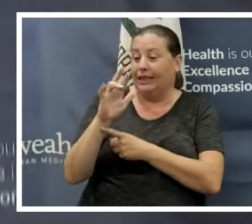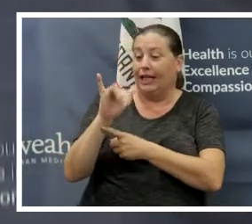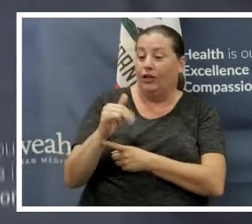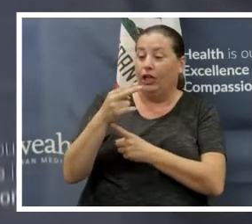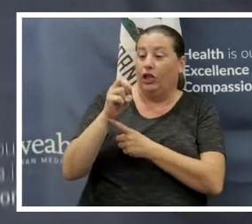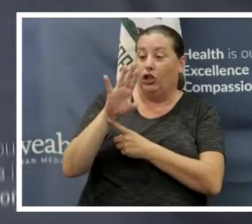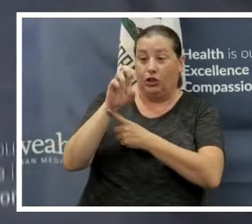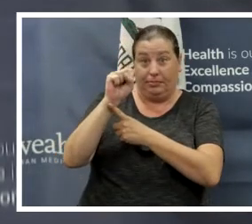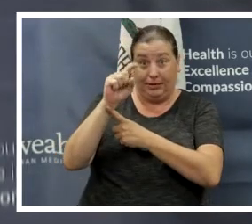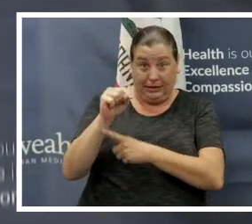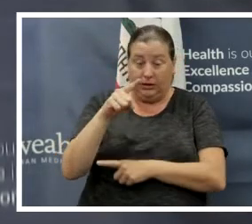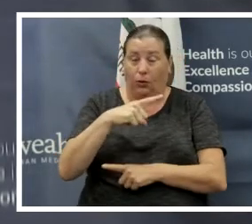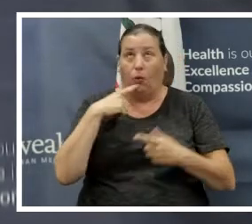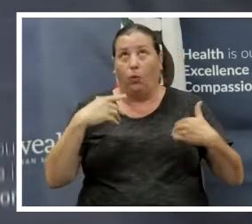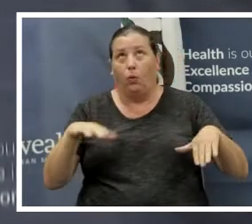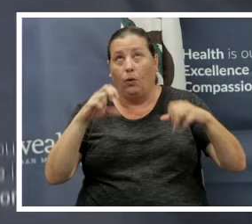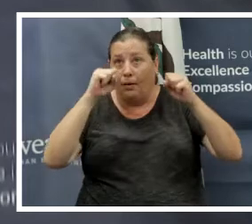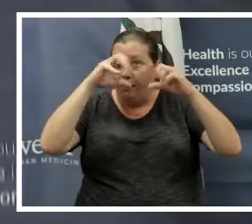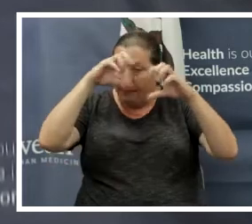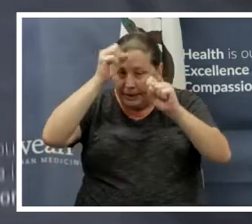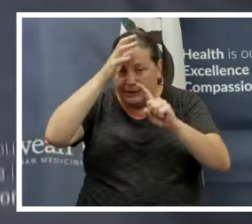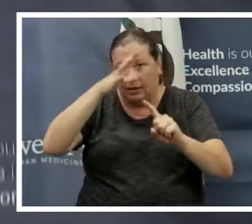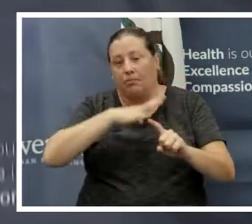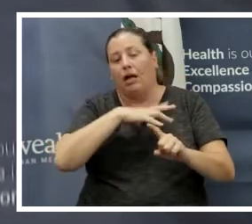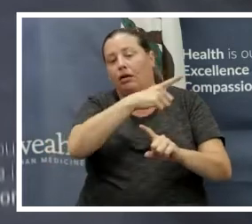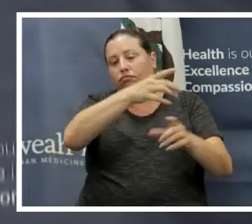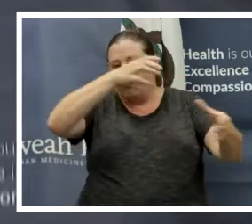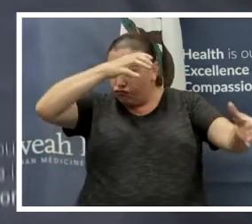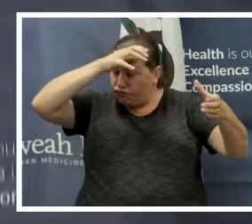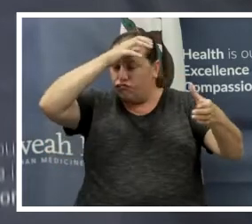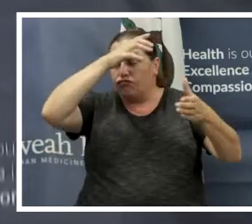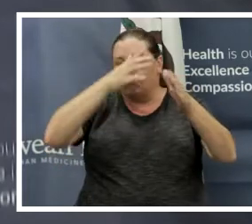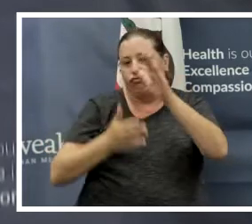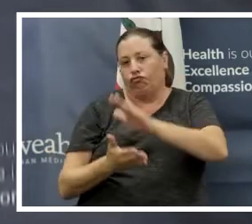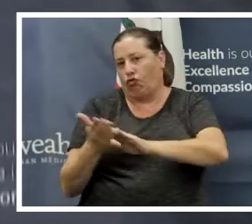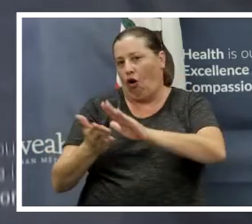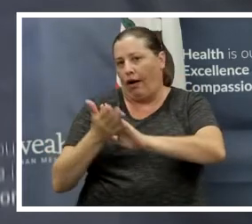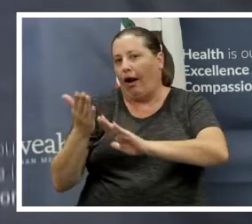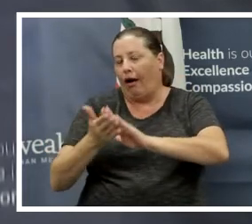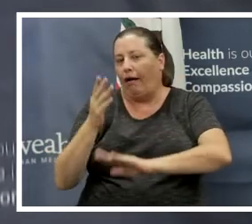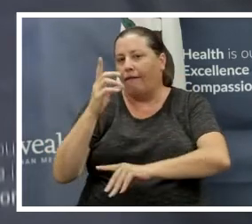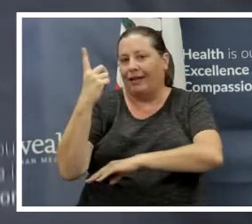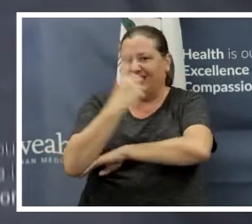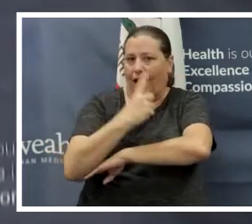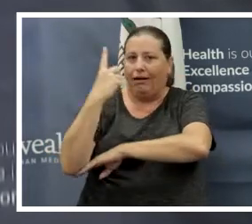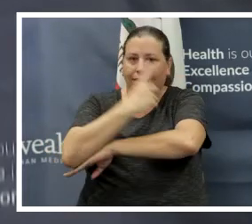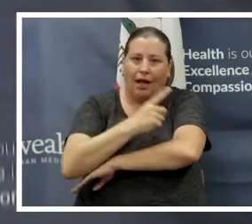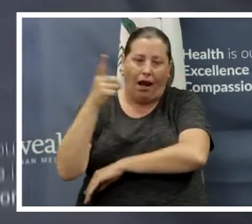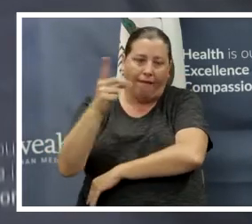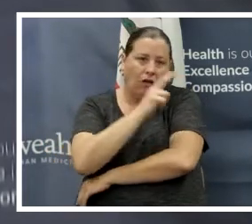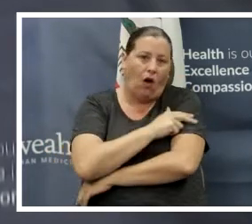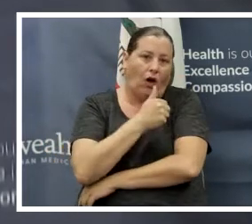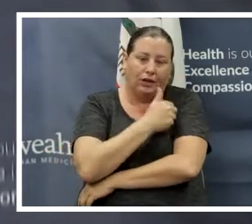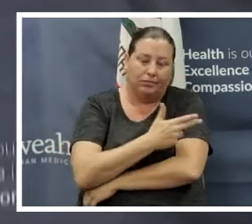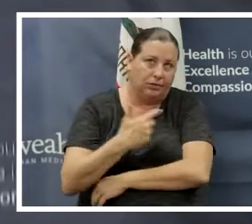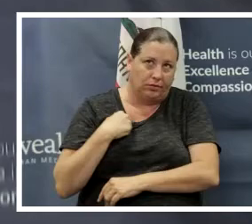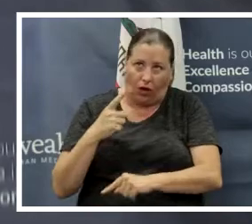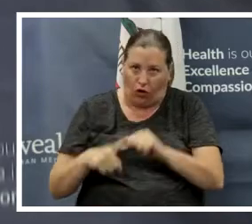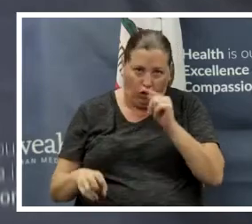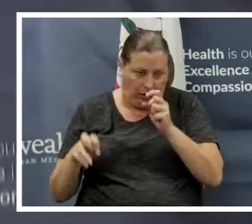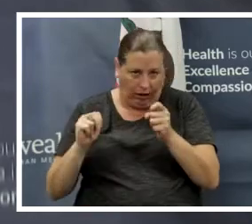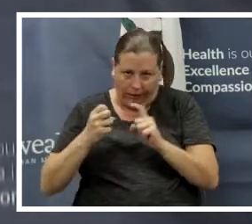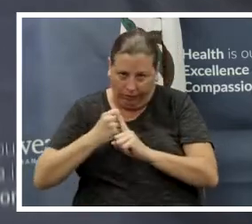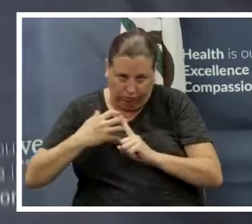and he has a knowledge of the day-to-day running of the hospital that I cannot begin to touch. and he can help you understand